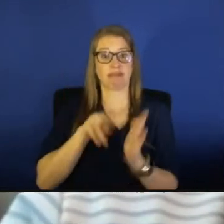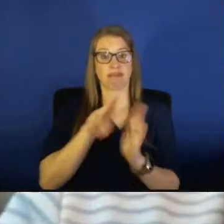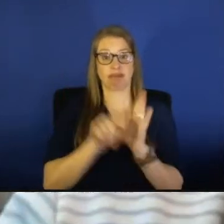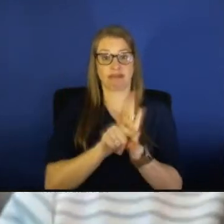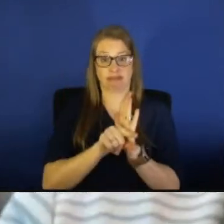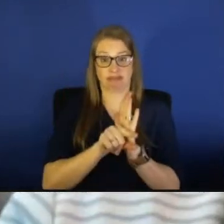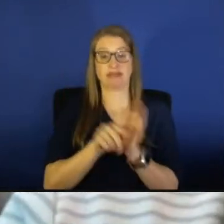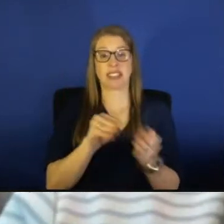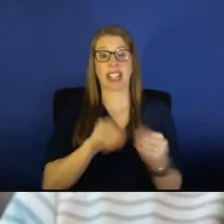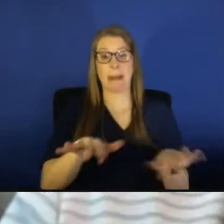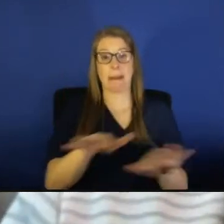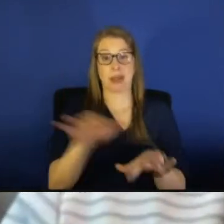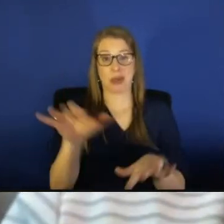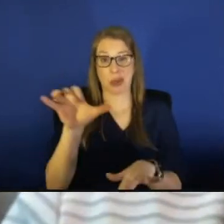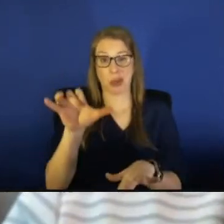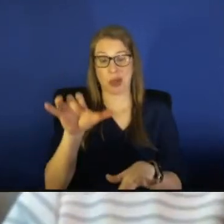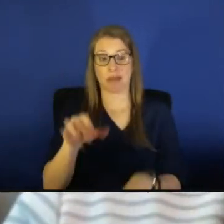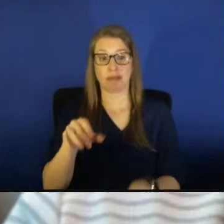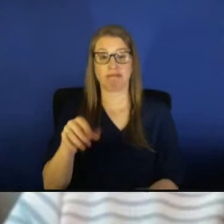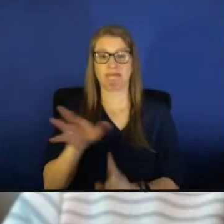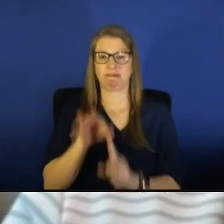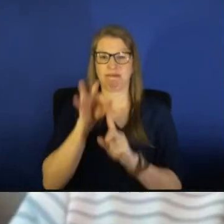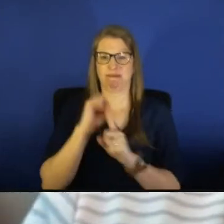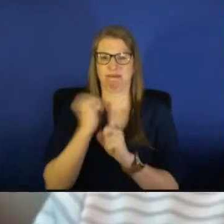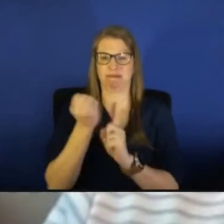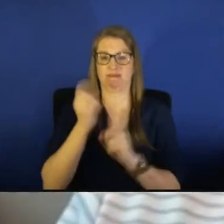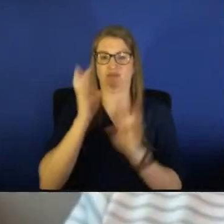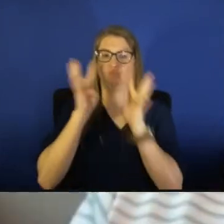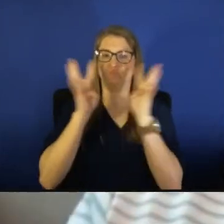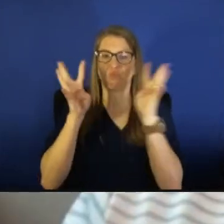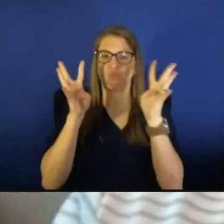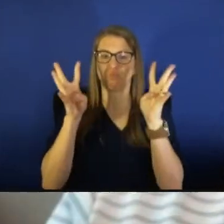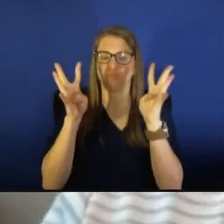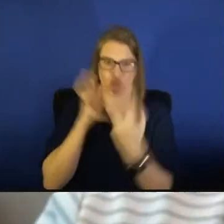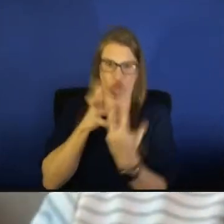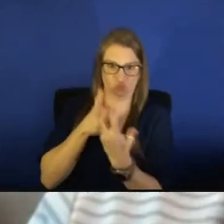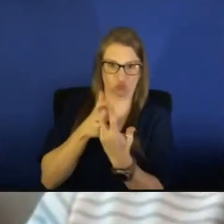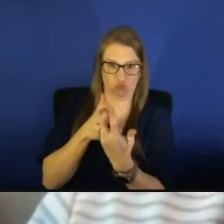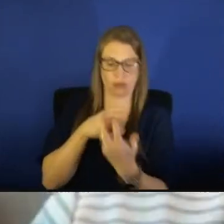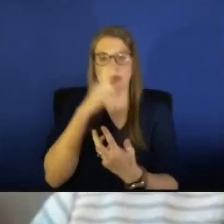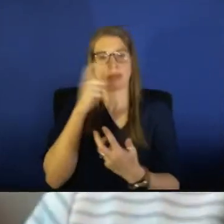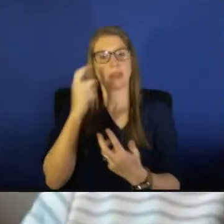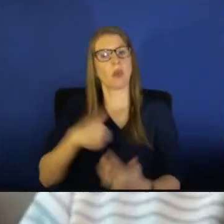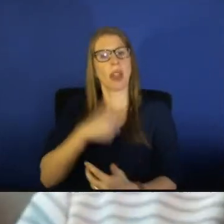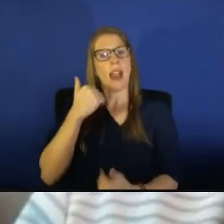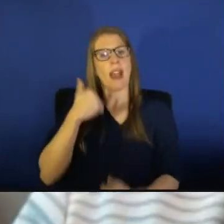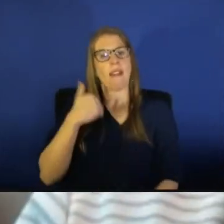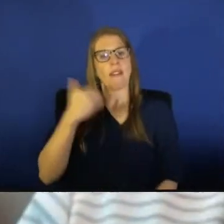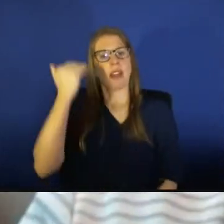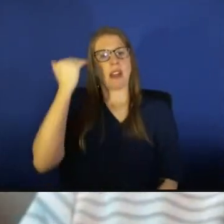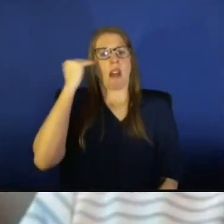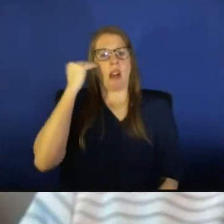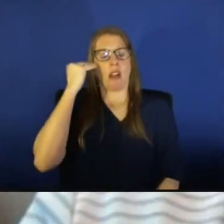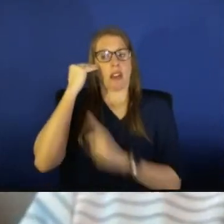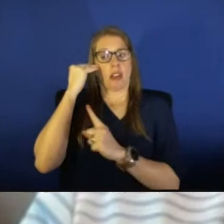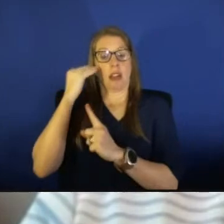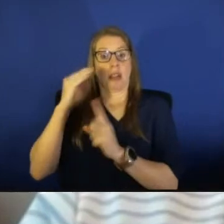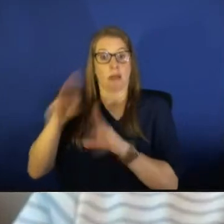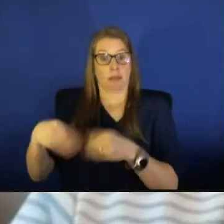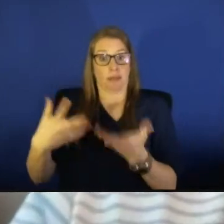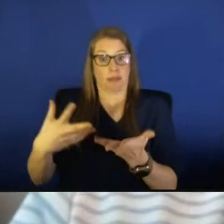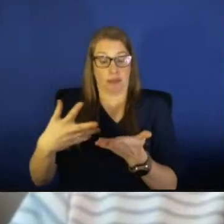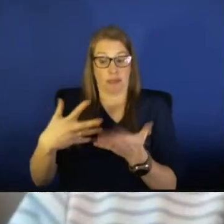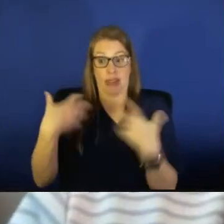which allows us to be a little bit more creative and inventive, because we have that knowledge from the top of what it takes to deliver healthcare.